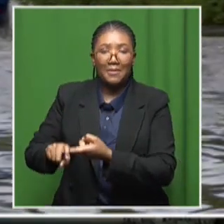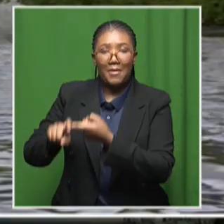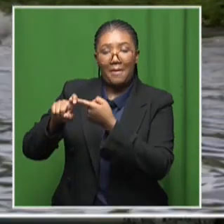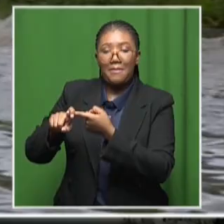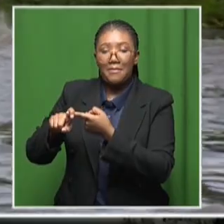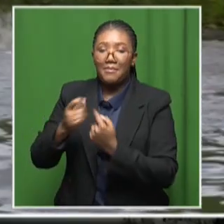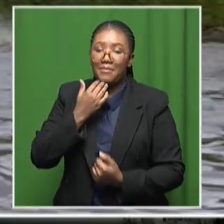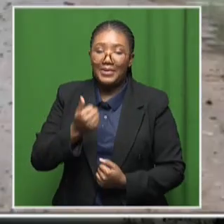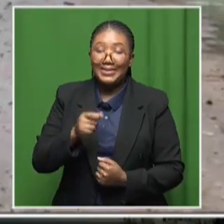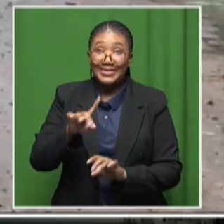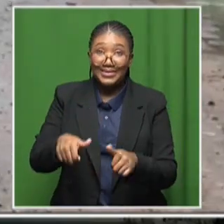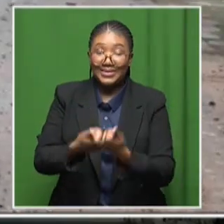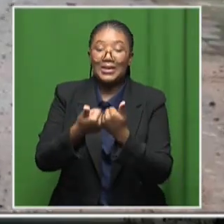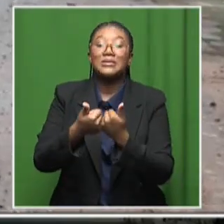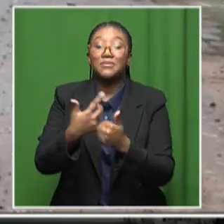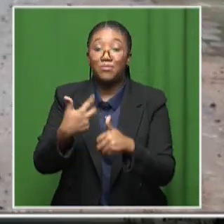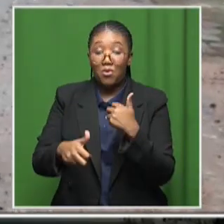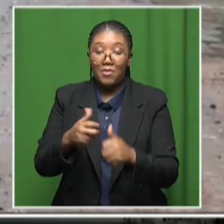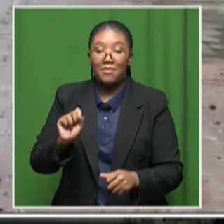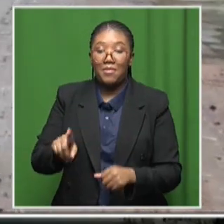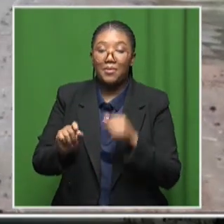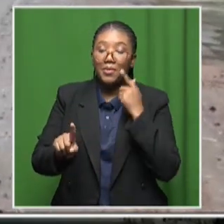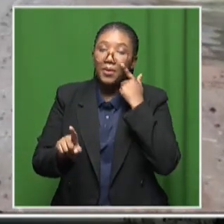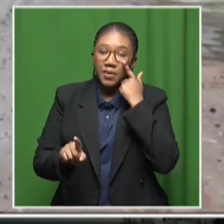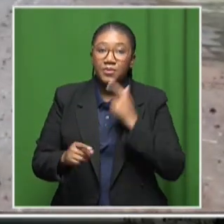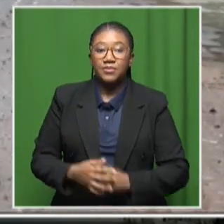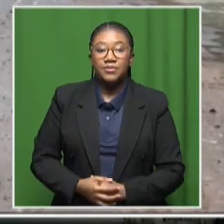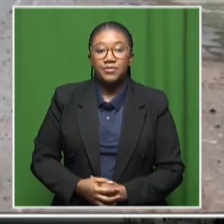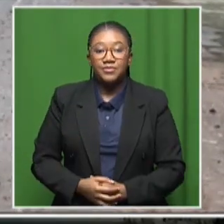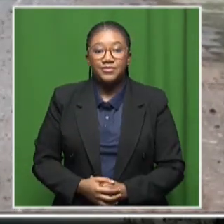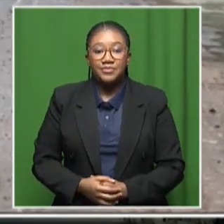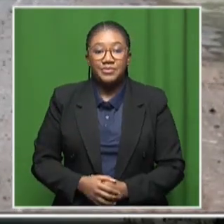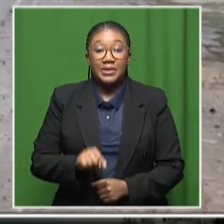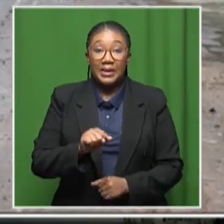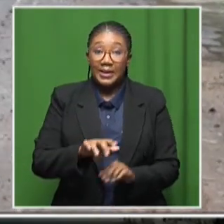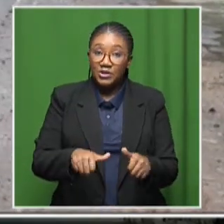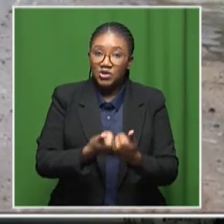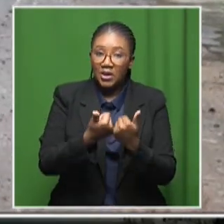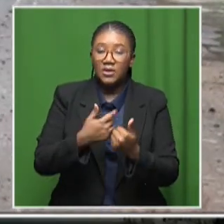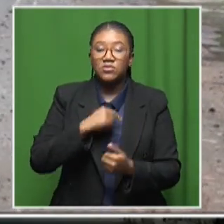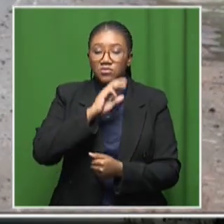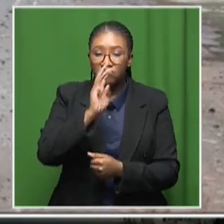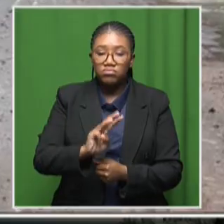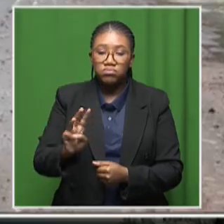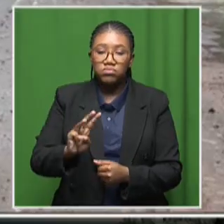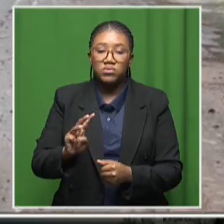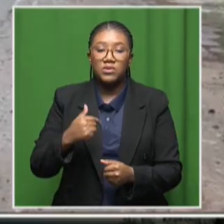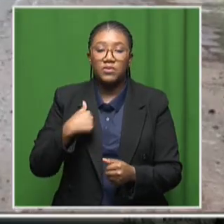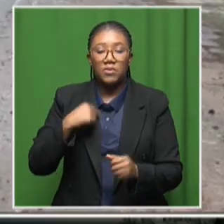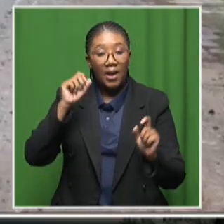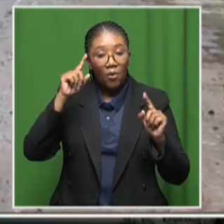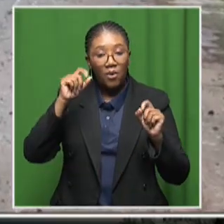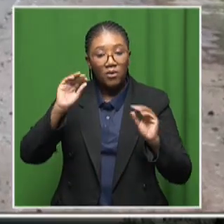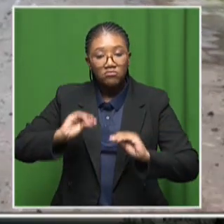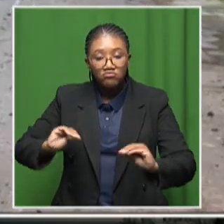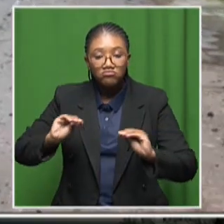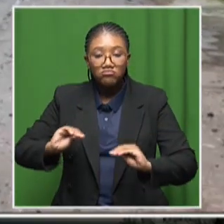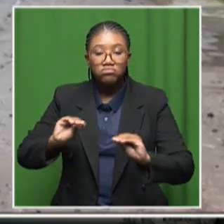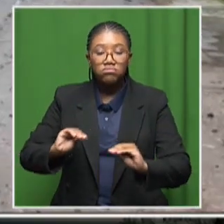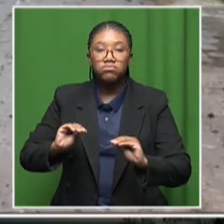of the challenges which we have, which we try and intensify our campaigns now through our